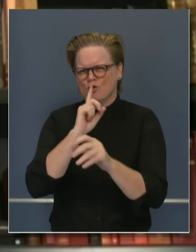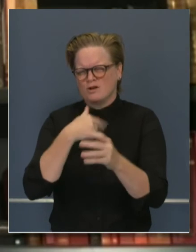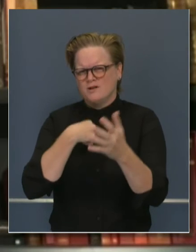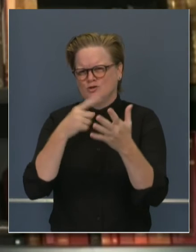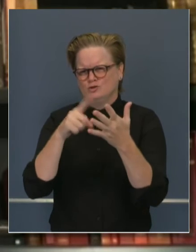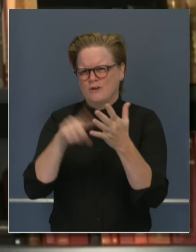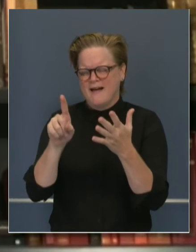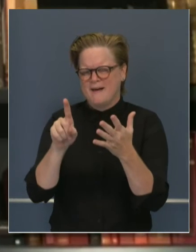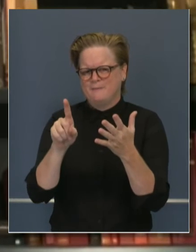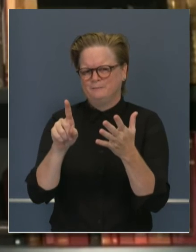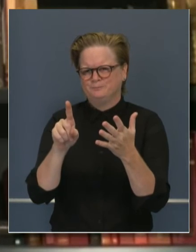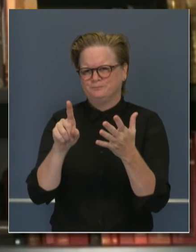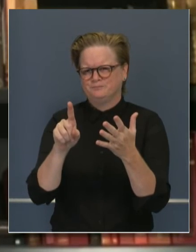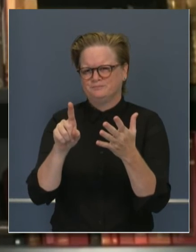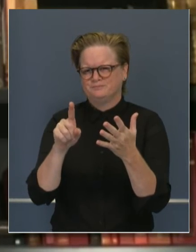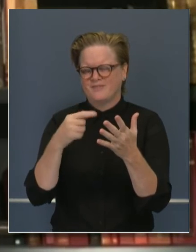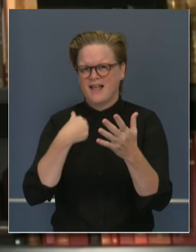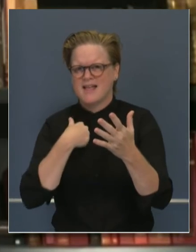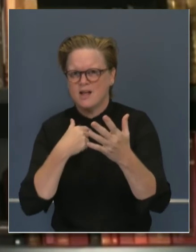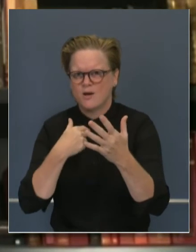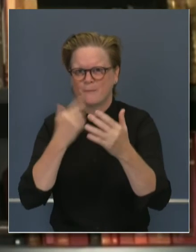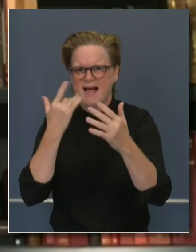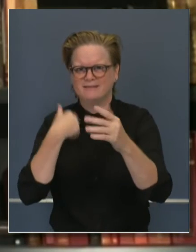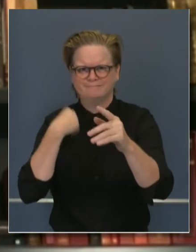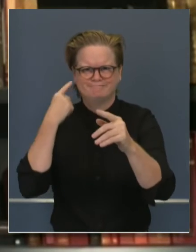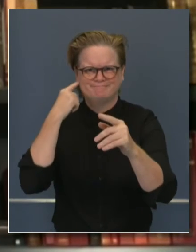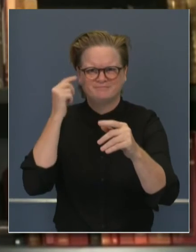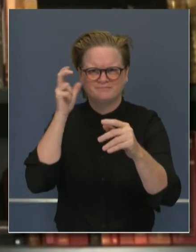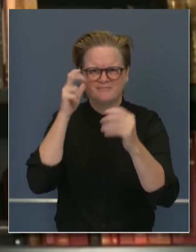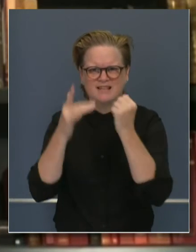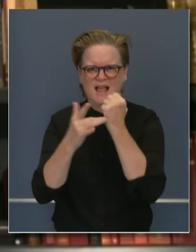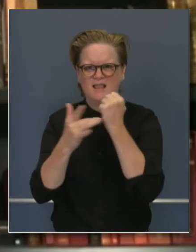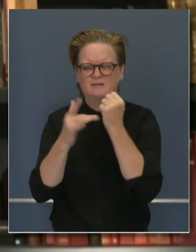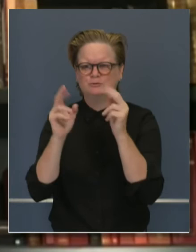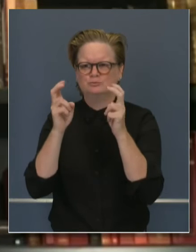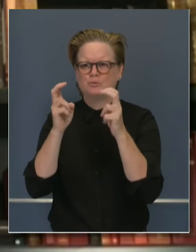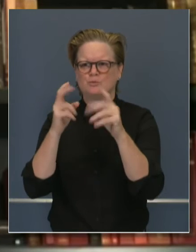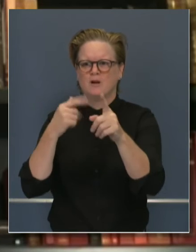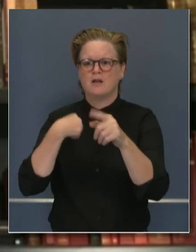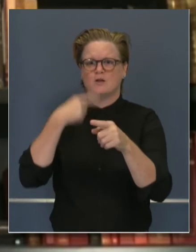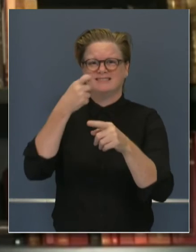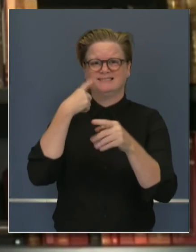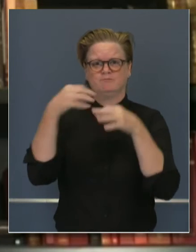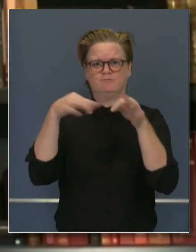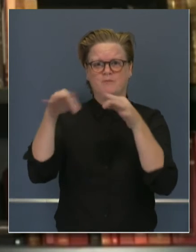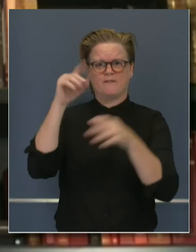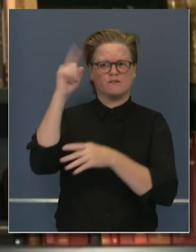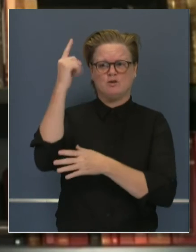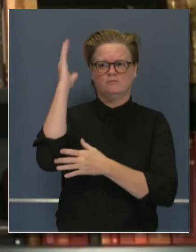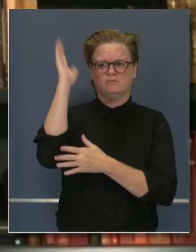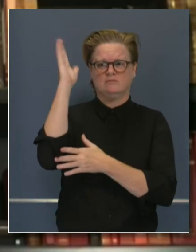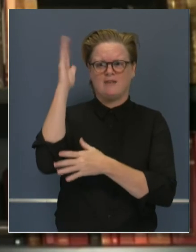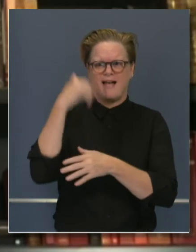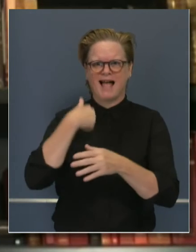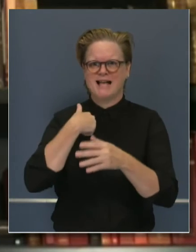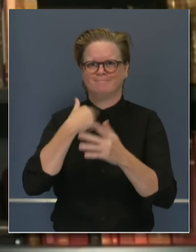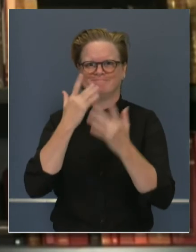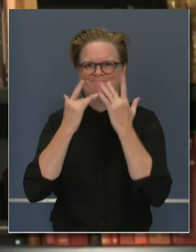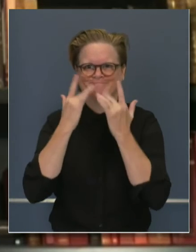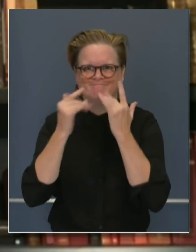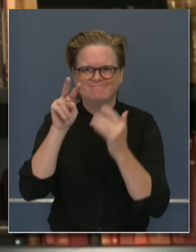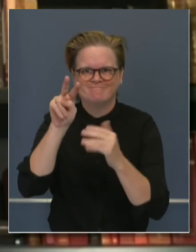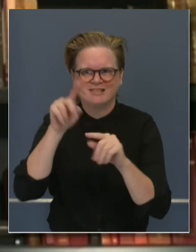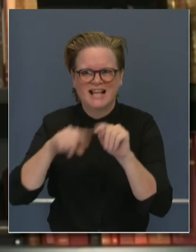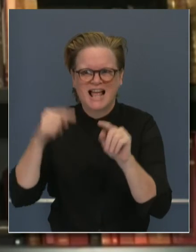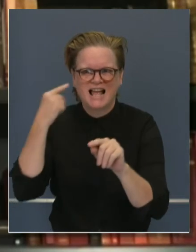follow-up questions on this. I wanted to know, because the beginning of your presentation was muted, we could not hear it. If you talked about what's going on